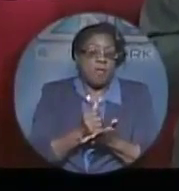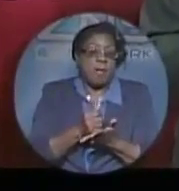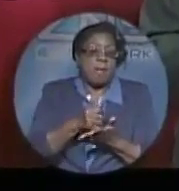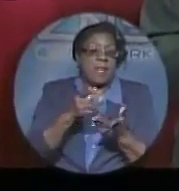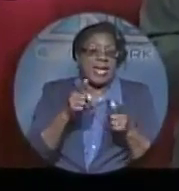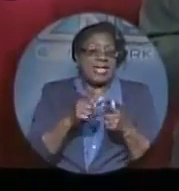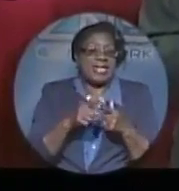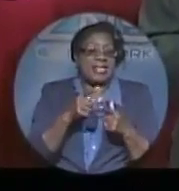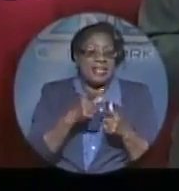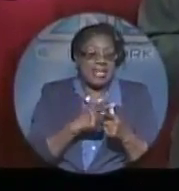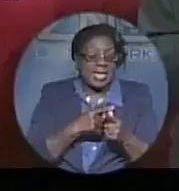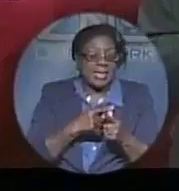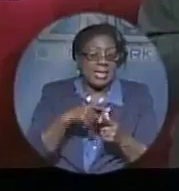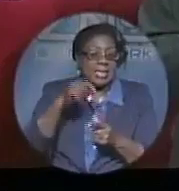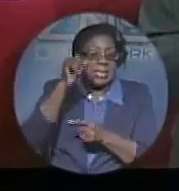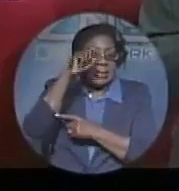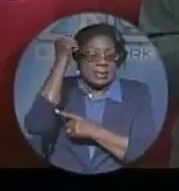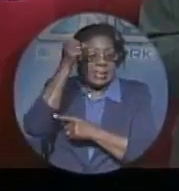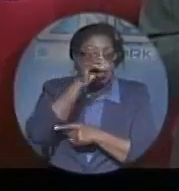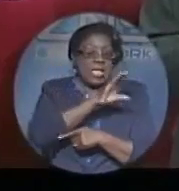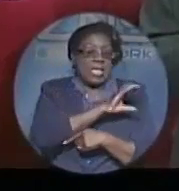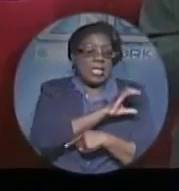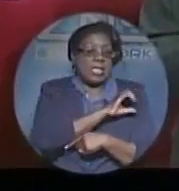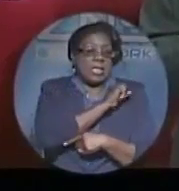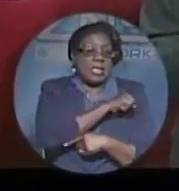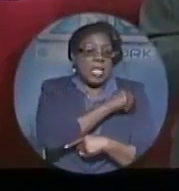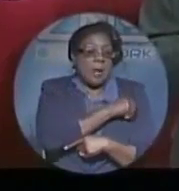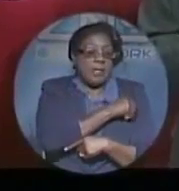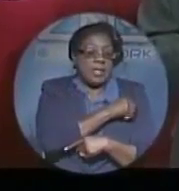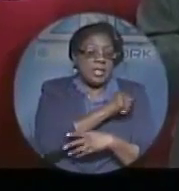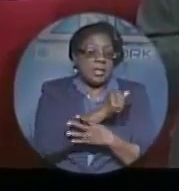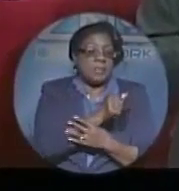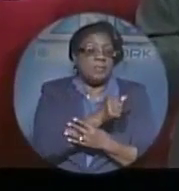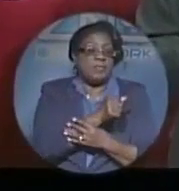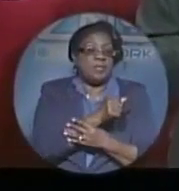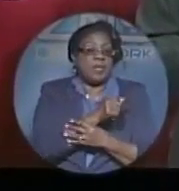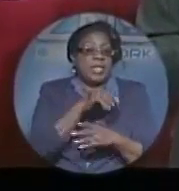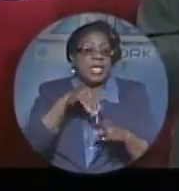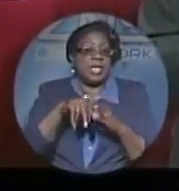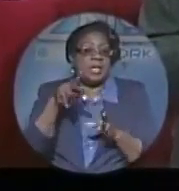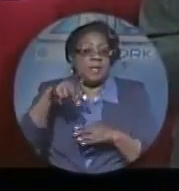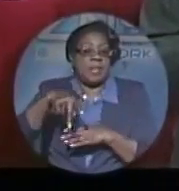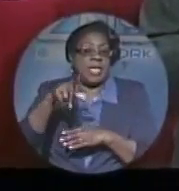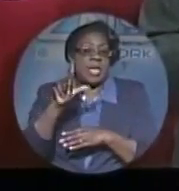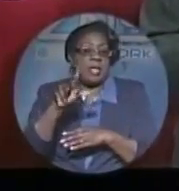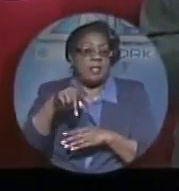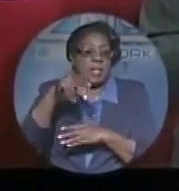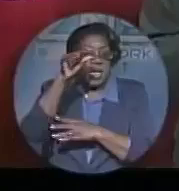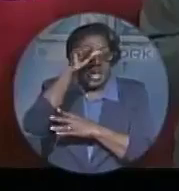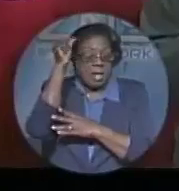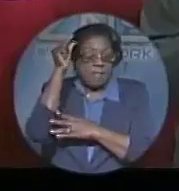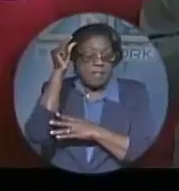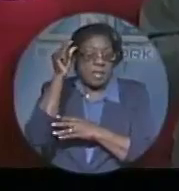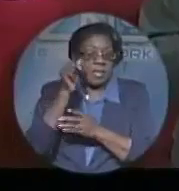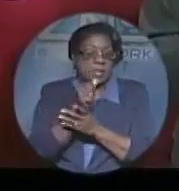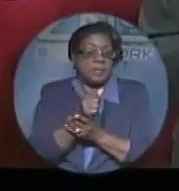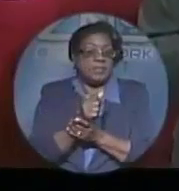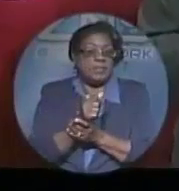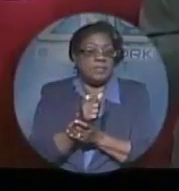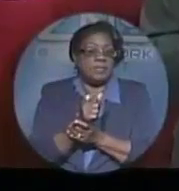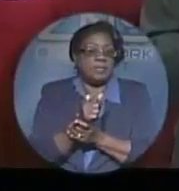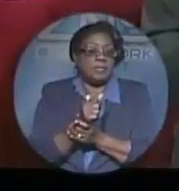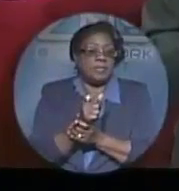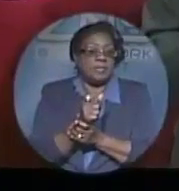colon, Sidney Stubbs is a notorious local politician, often accused of corruption, and note, full